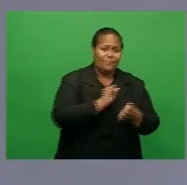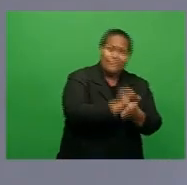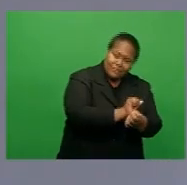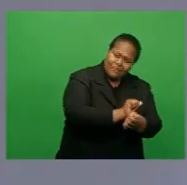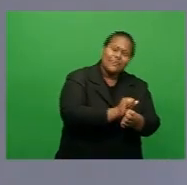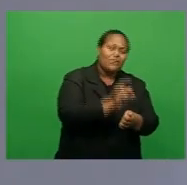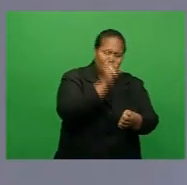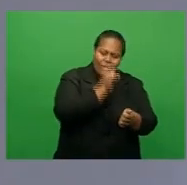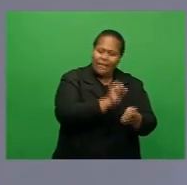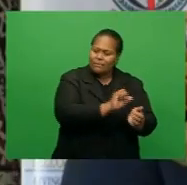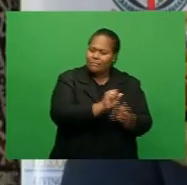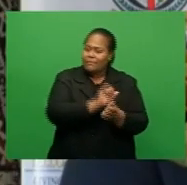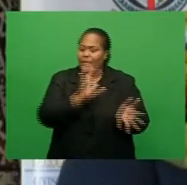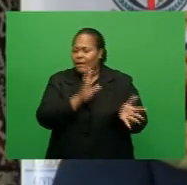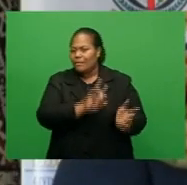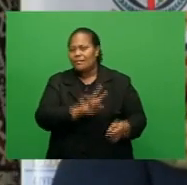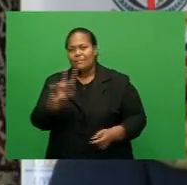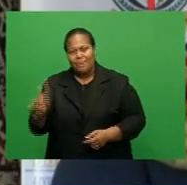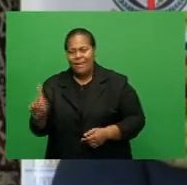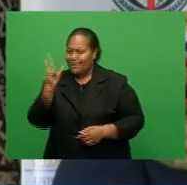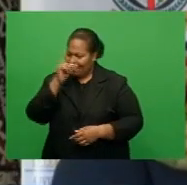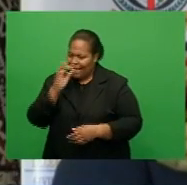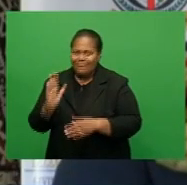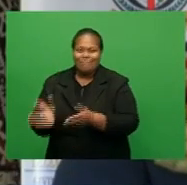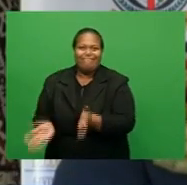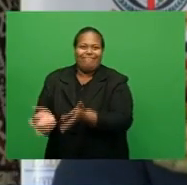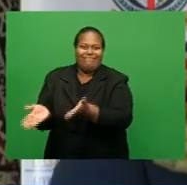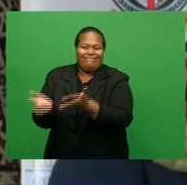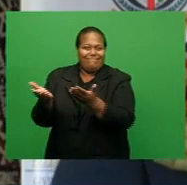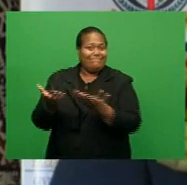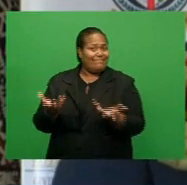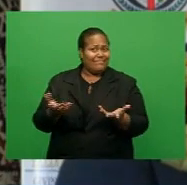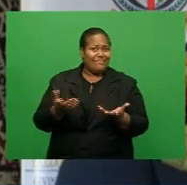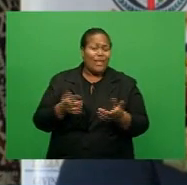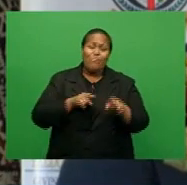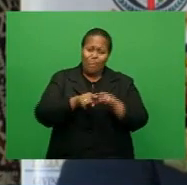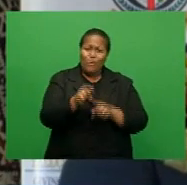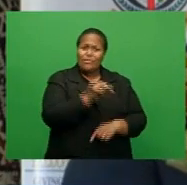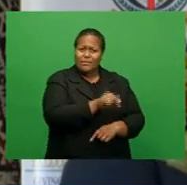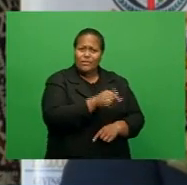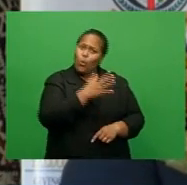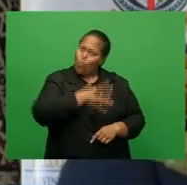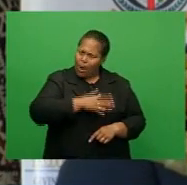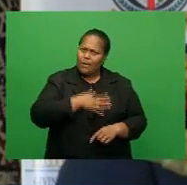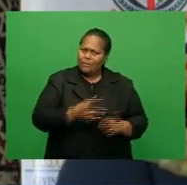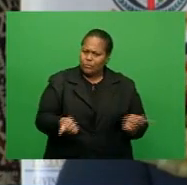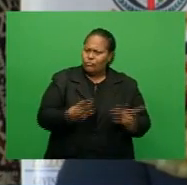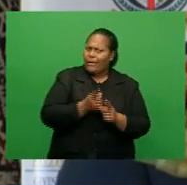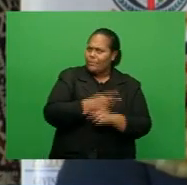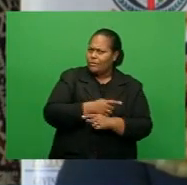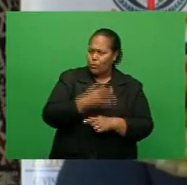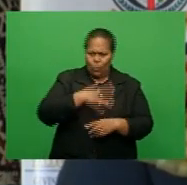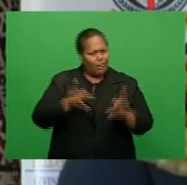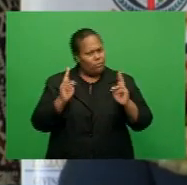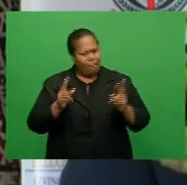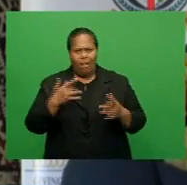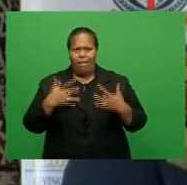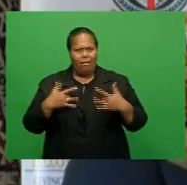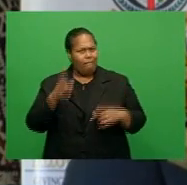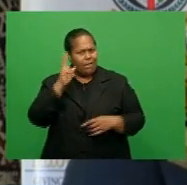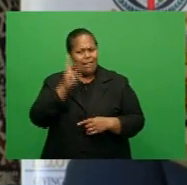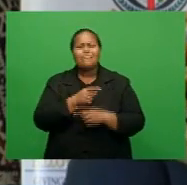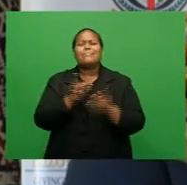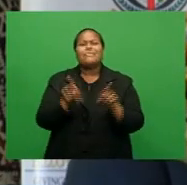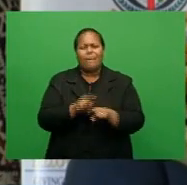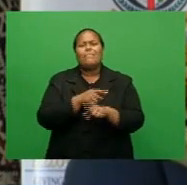helps in rebuilding their lives. And a lot of these people actually do want to reform and they do want to live a normal life like you and I. And there should be